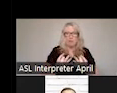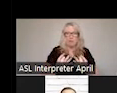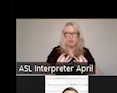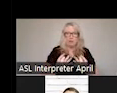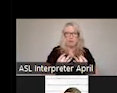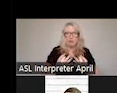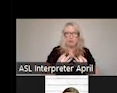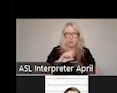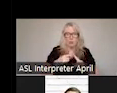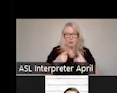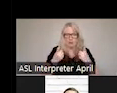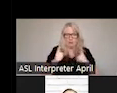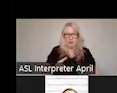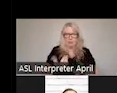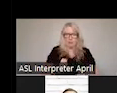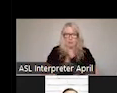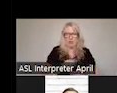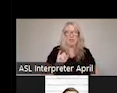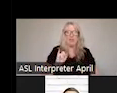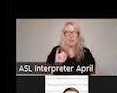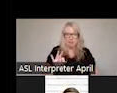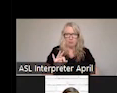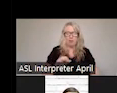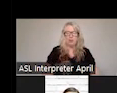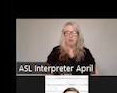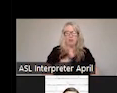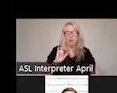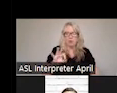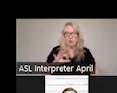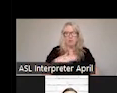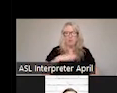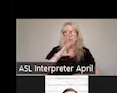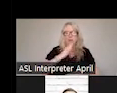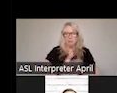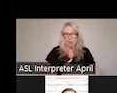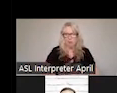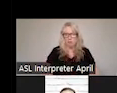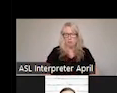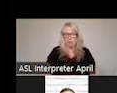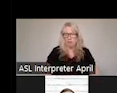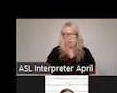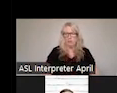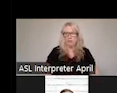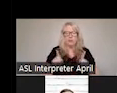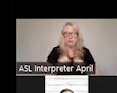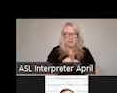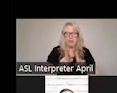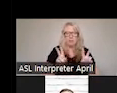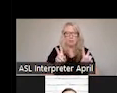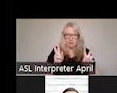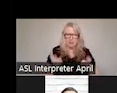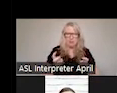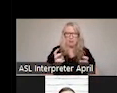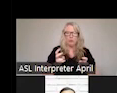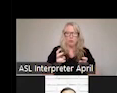when this happens again for me, or if my daughter has the same issues, that it'll